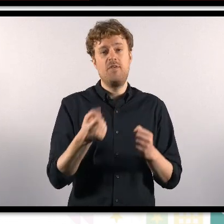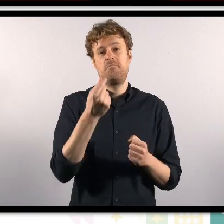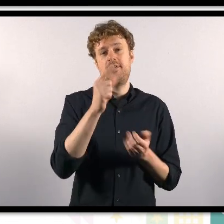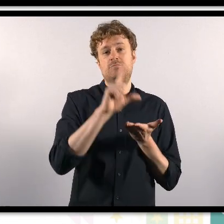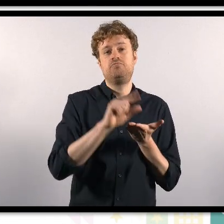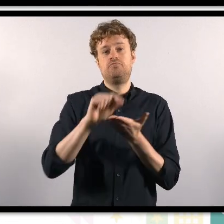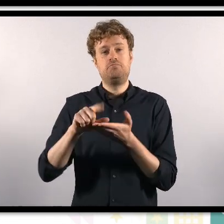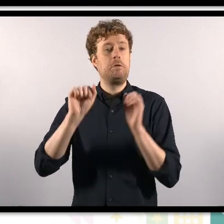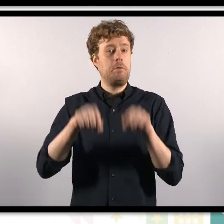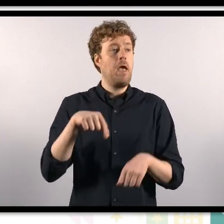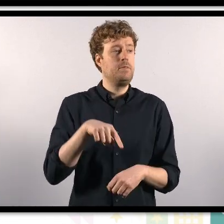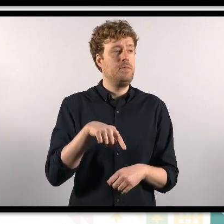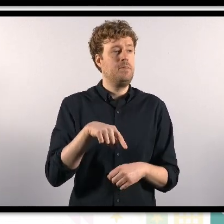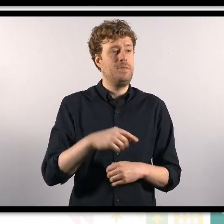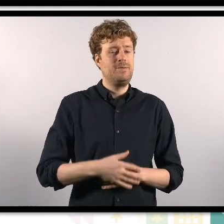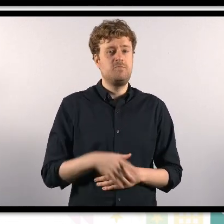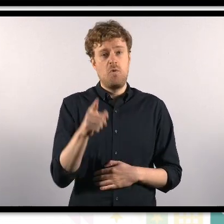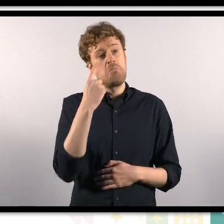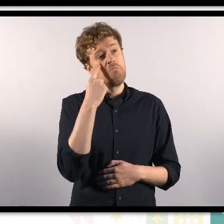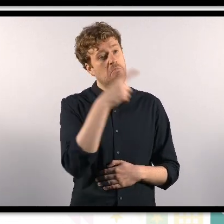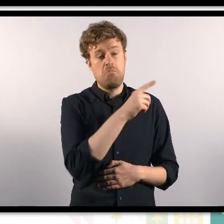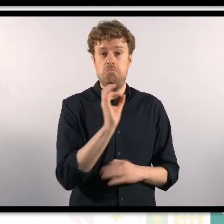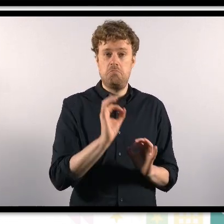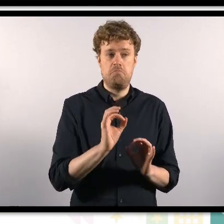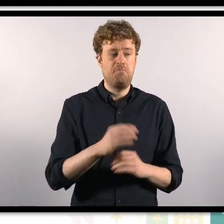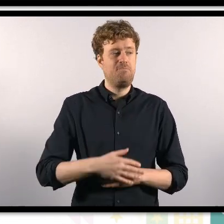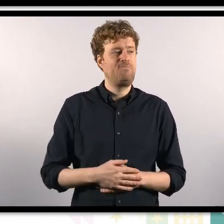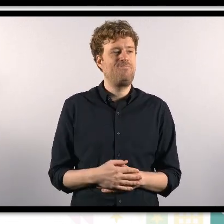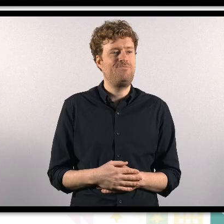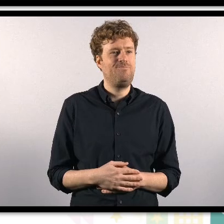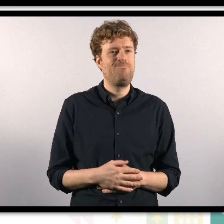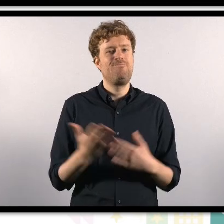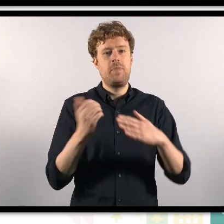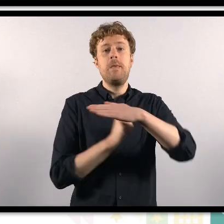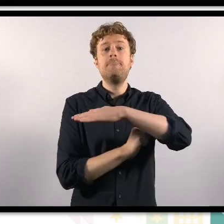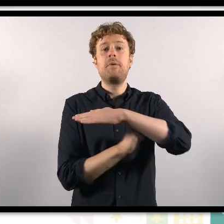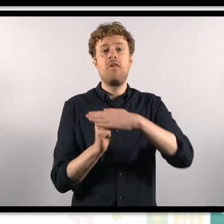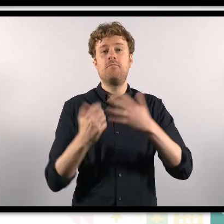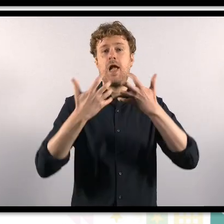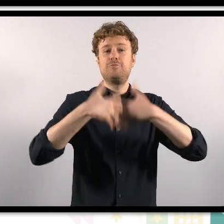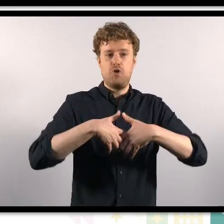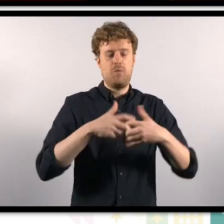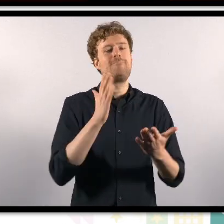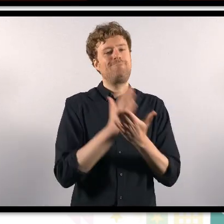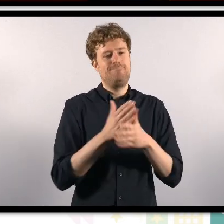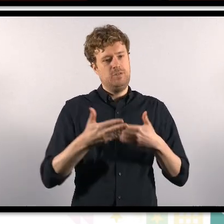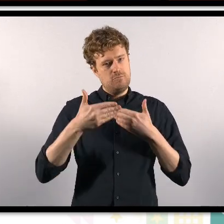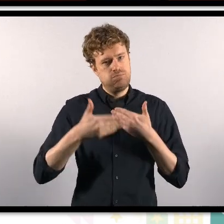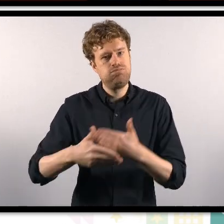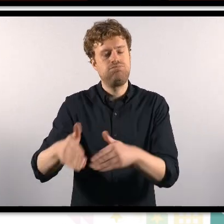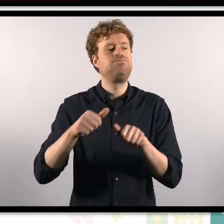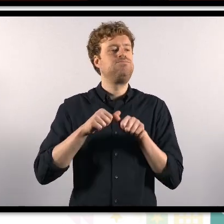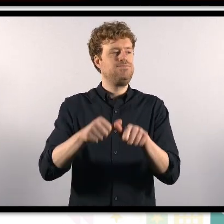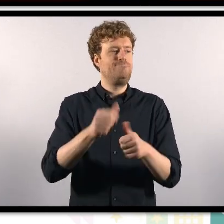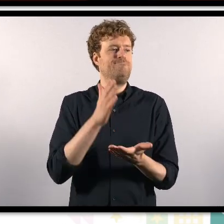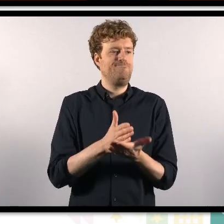are adopting cloud native software, using it, and a lot of times some of these organizations are new to open source, right? They're, hey,